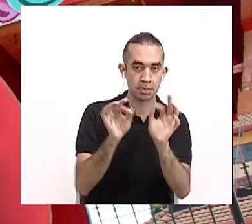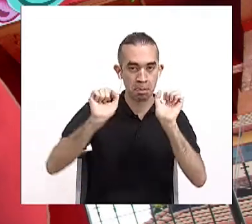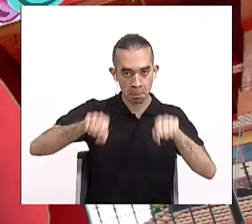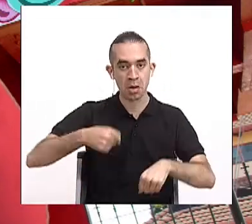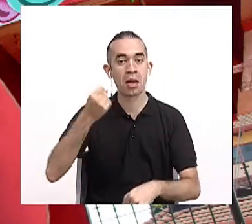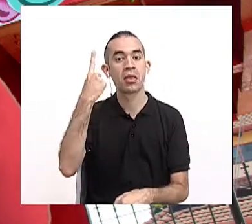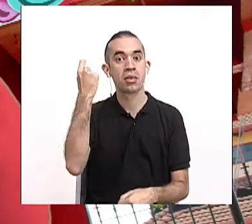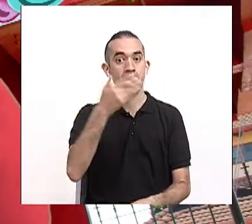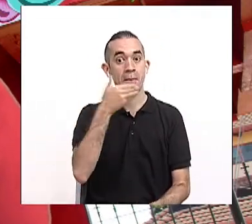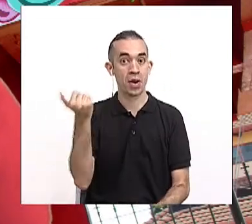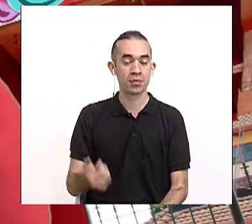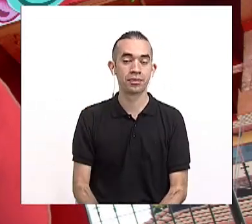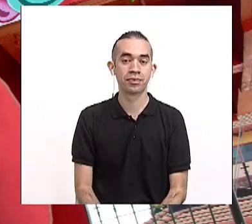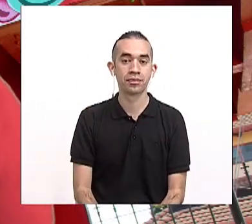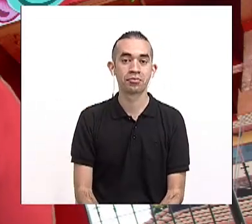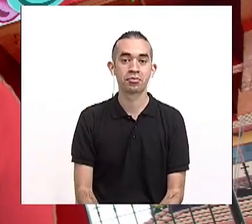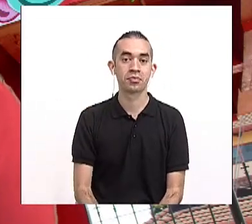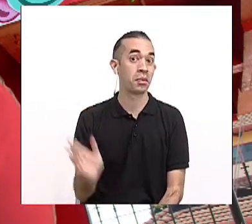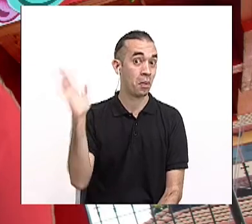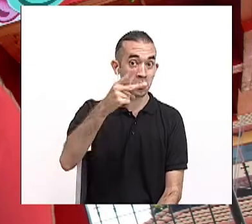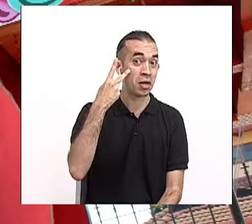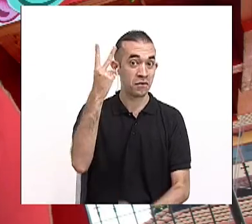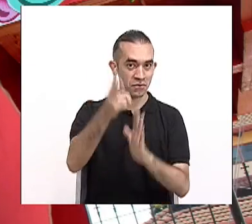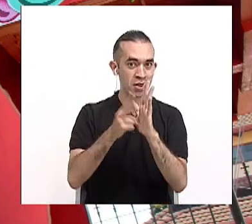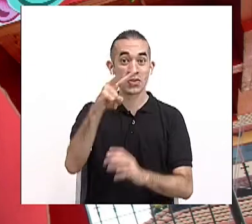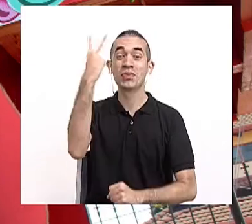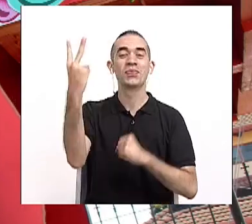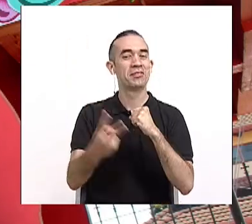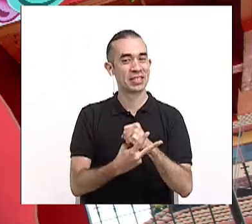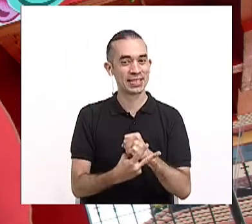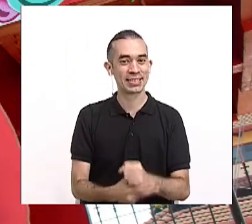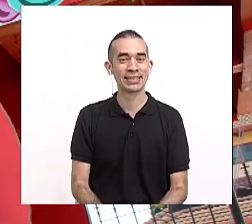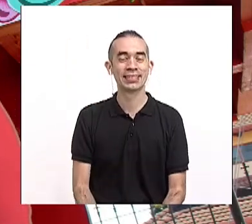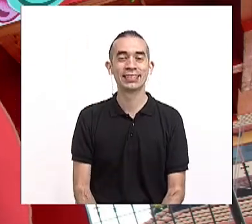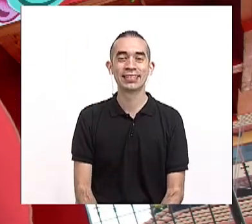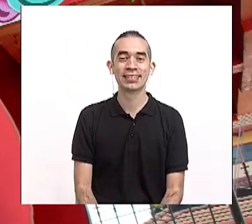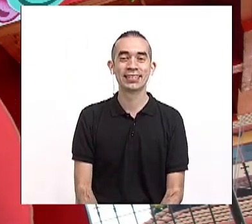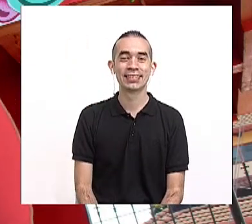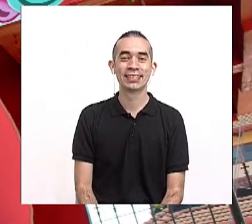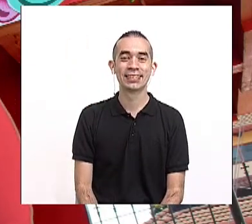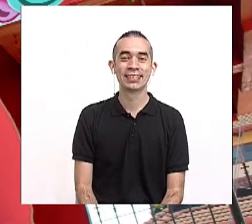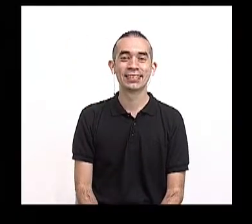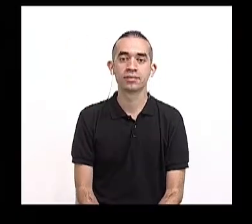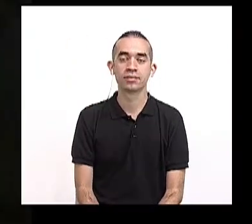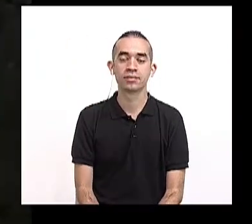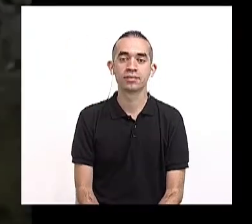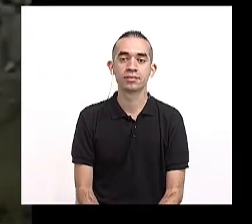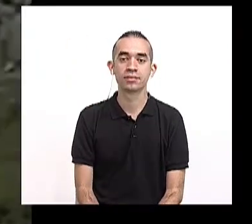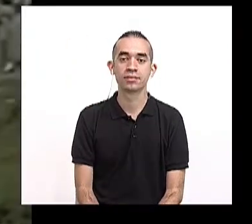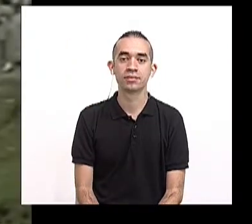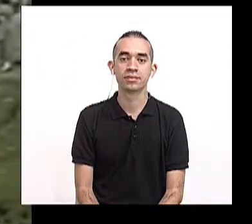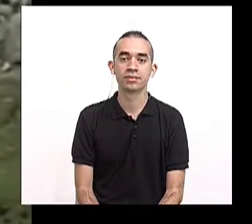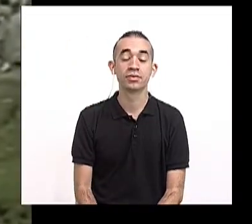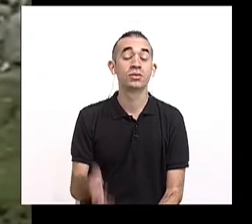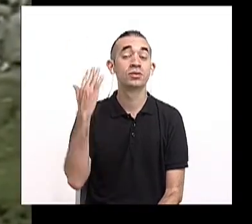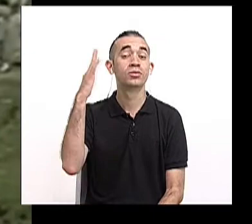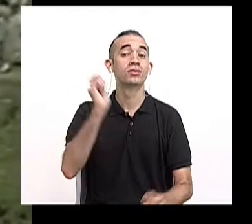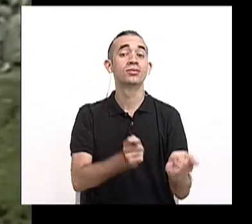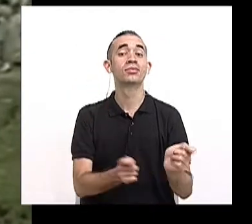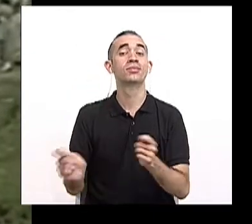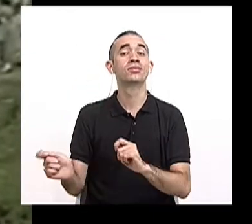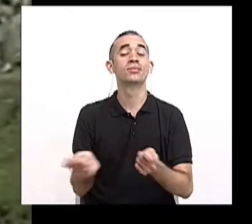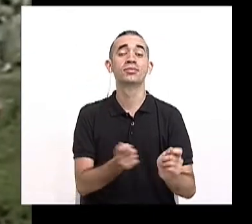Okay, now you know the instructions. You have some tips that you have to follow to get details. Remember that you have to pay attention to words